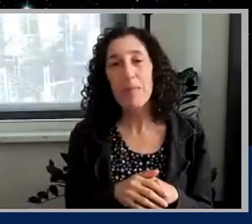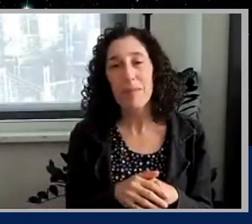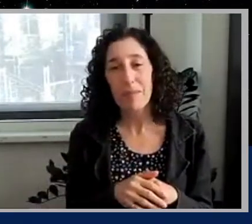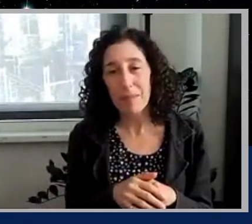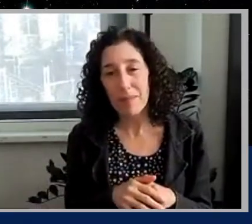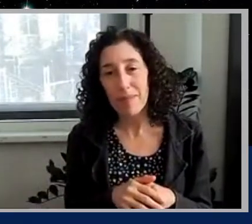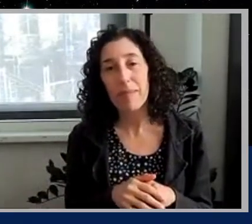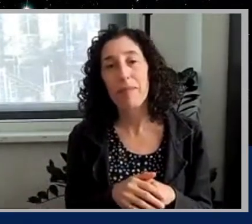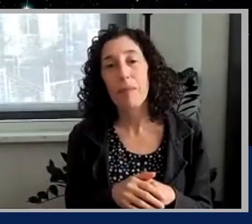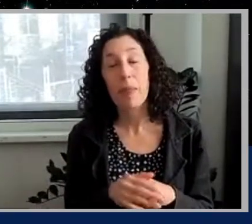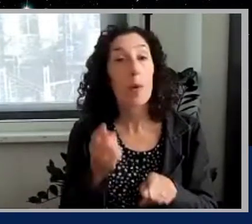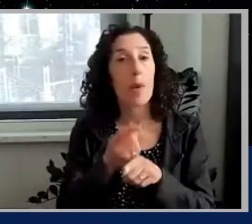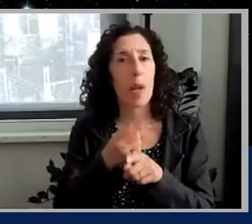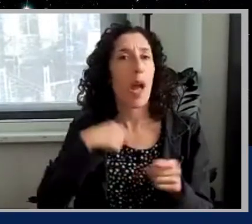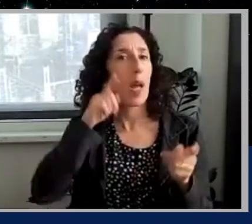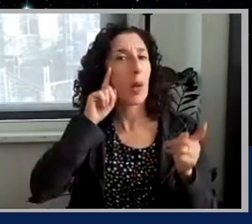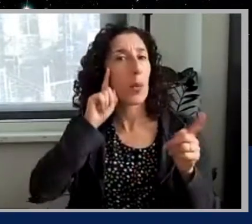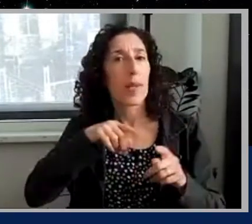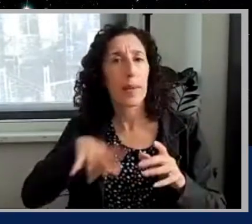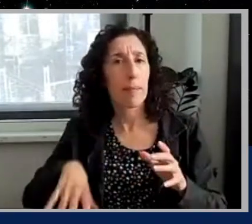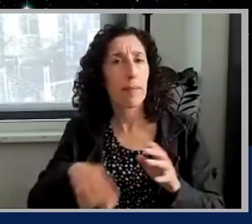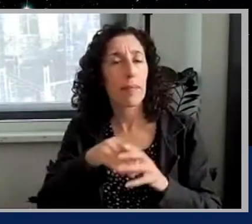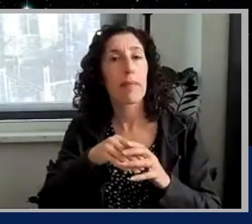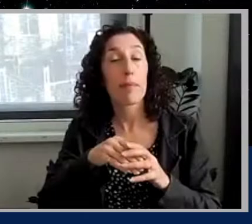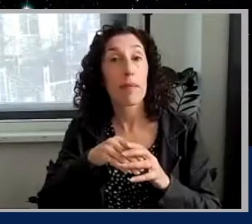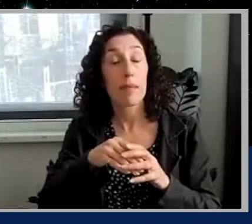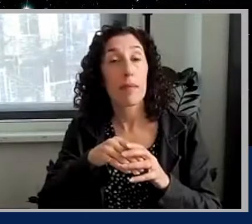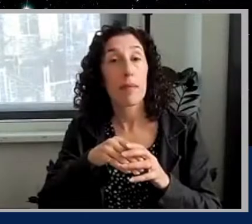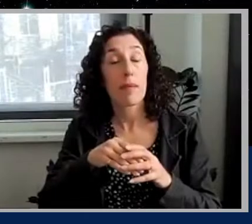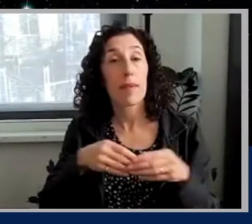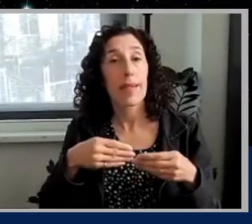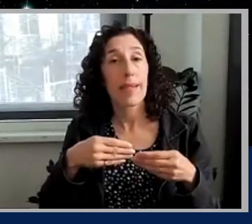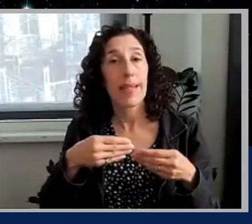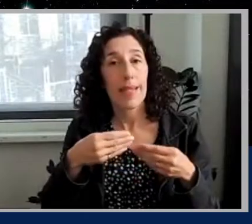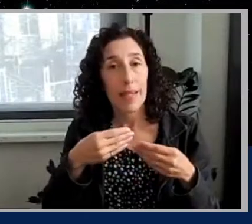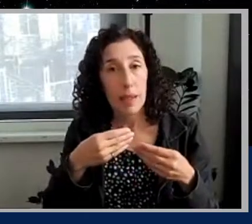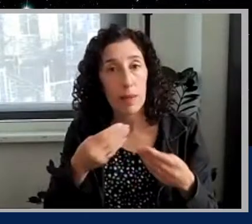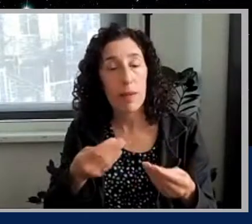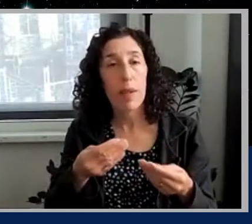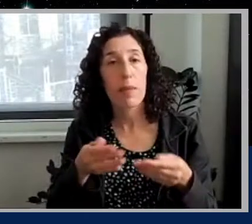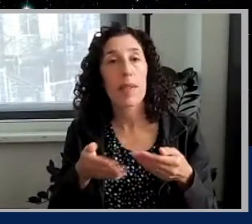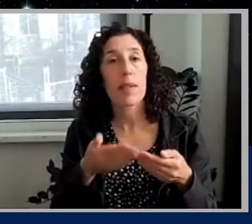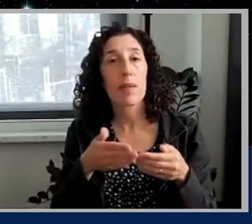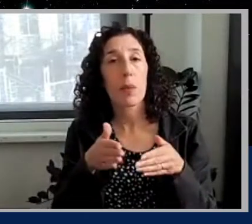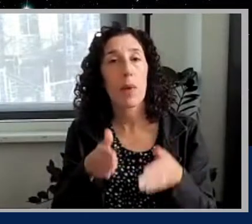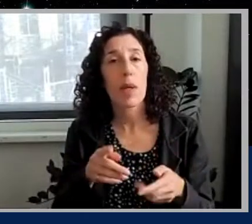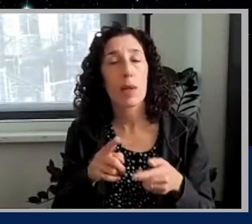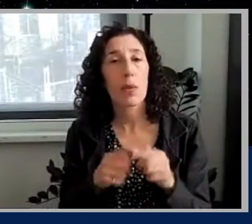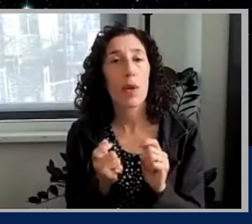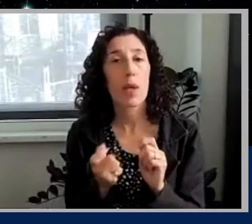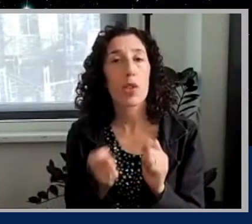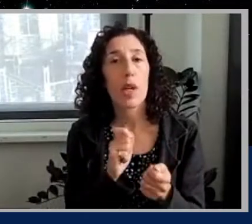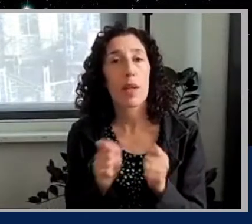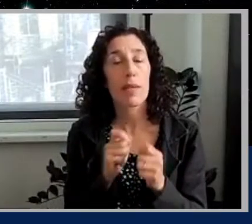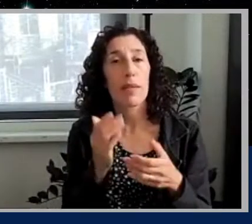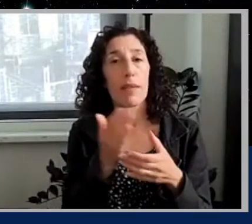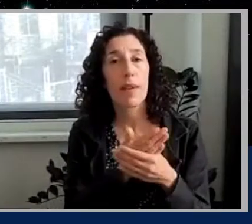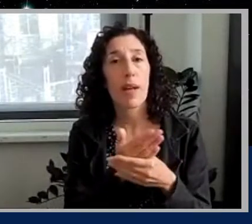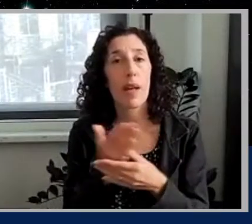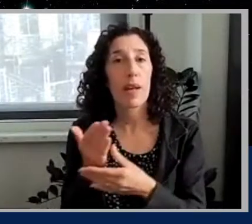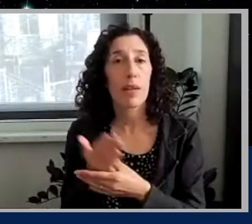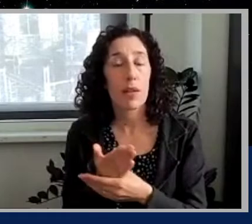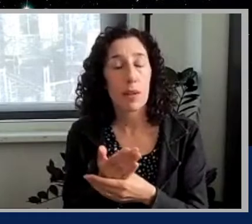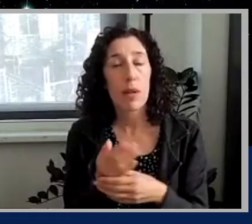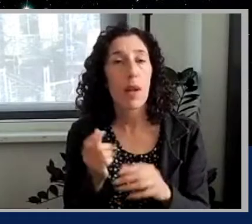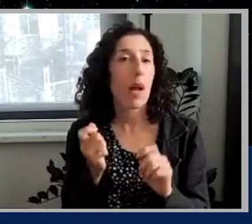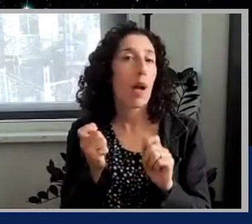allow people to manipulate what they're looking at. Give them file formats that they can adjust things. You can adjust fonts. For instance, if you're